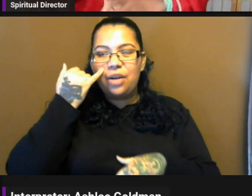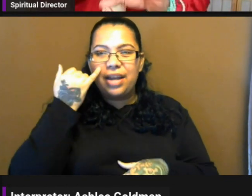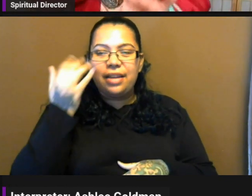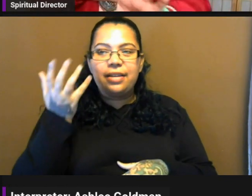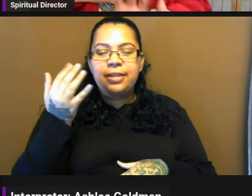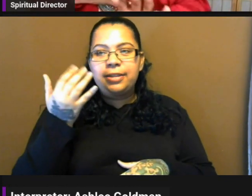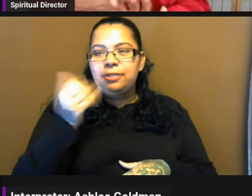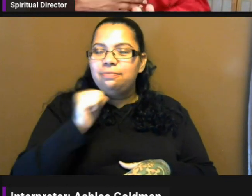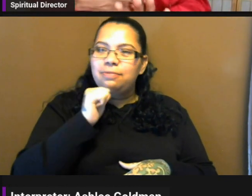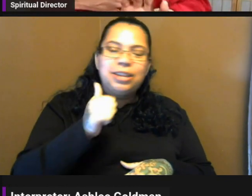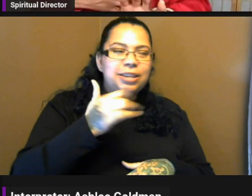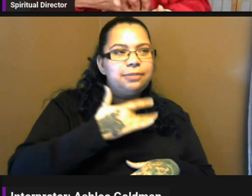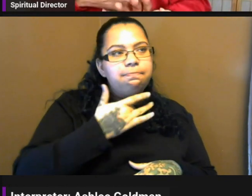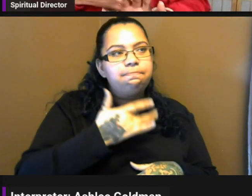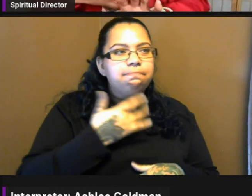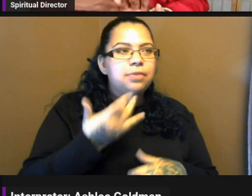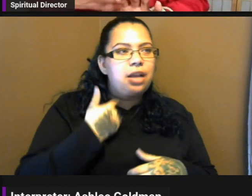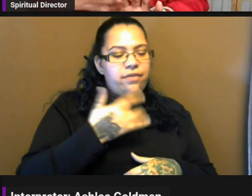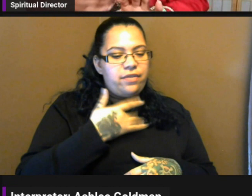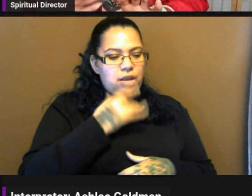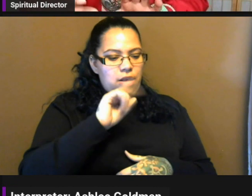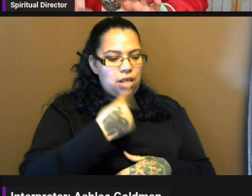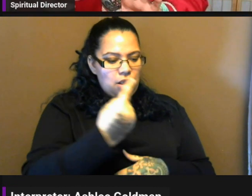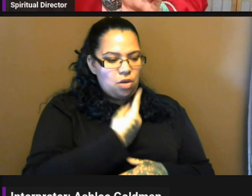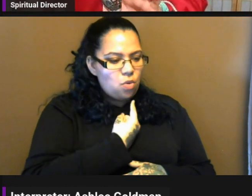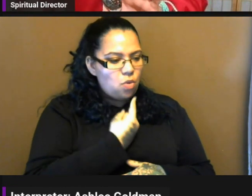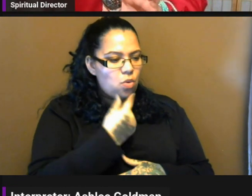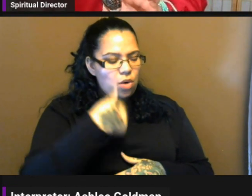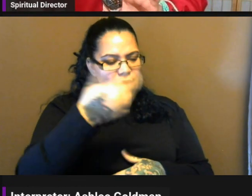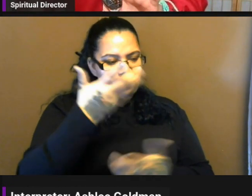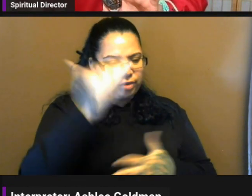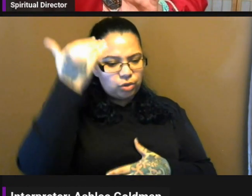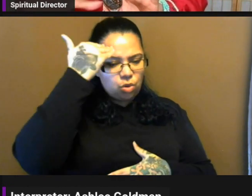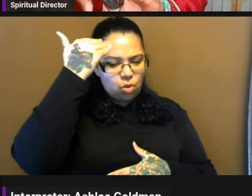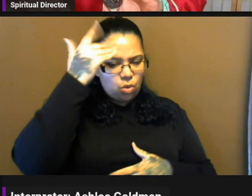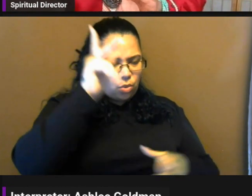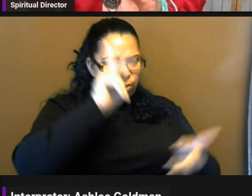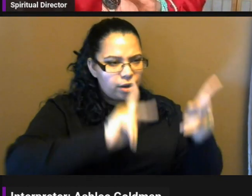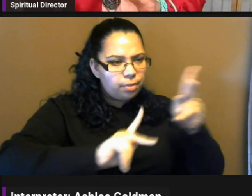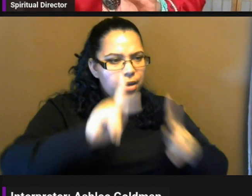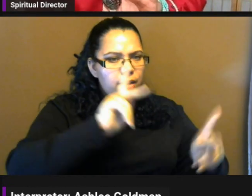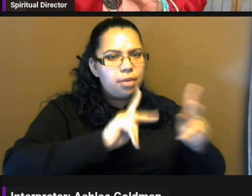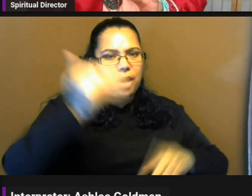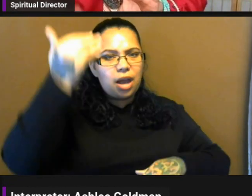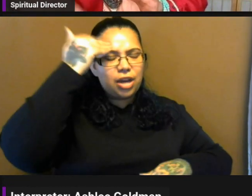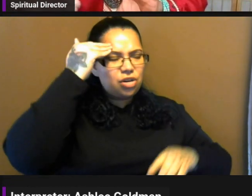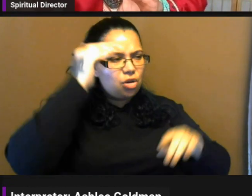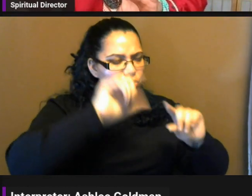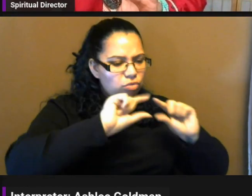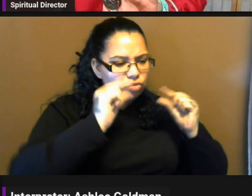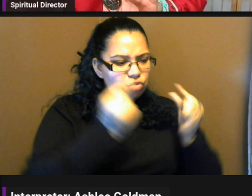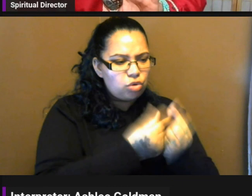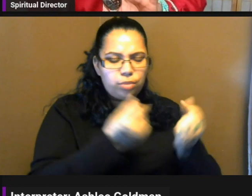not feeling, when I feel alone, I know that there are people, there are groups, there